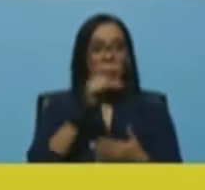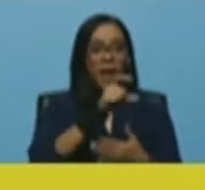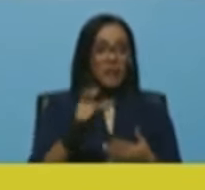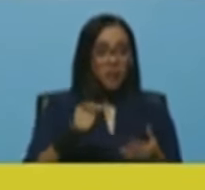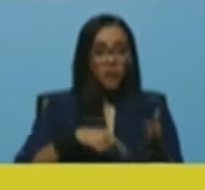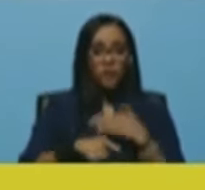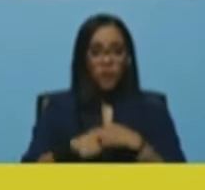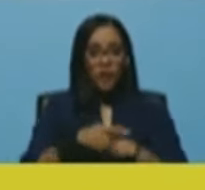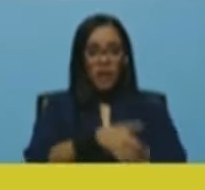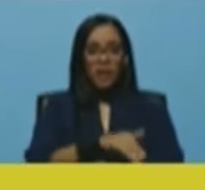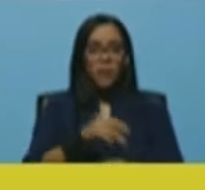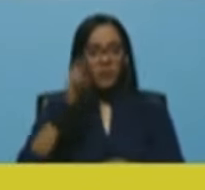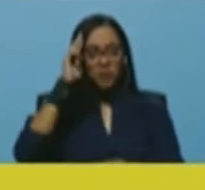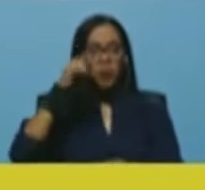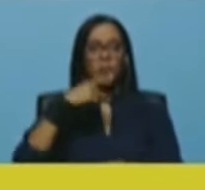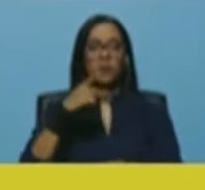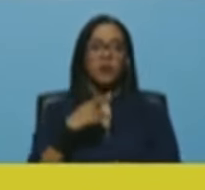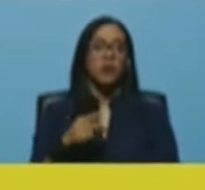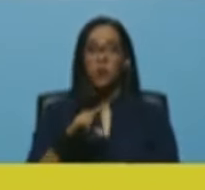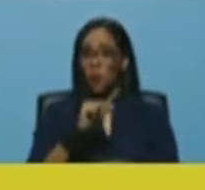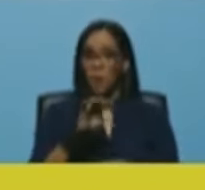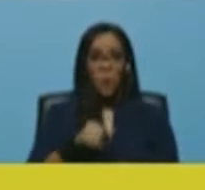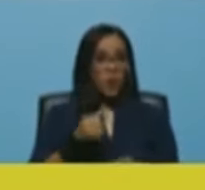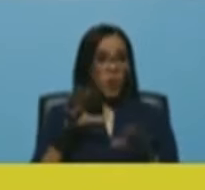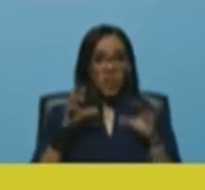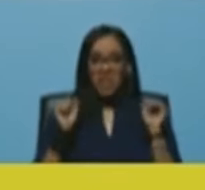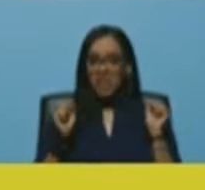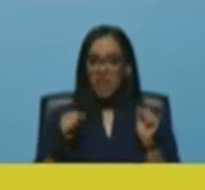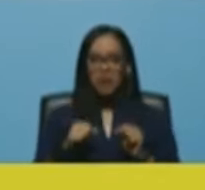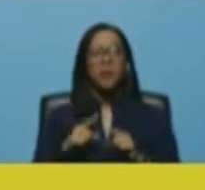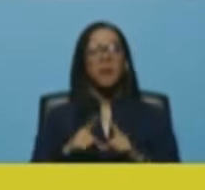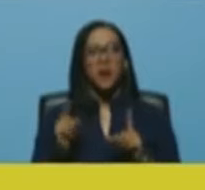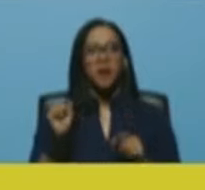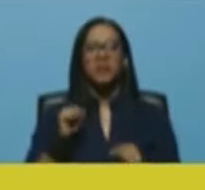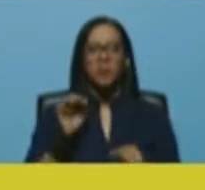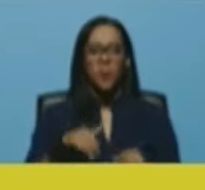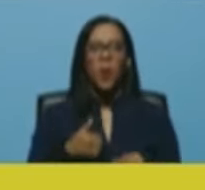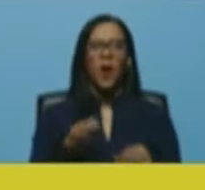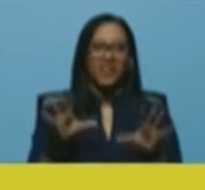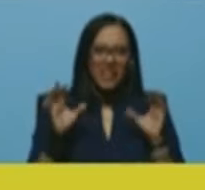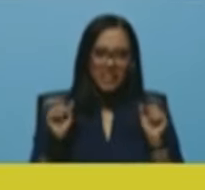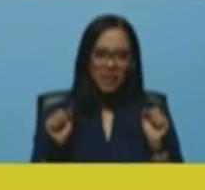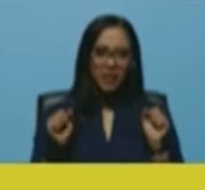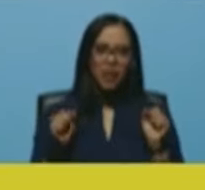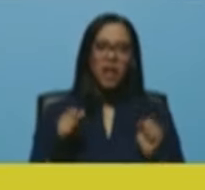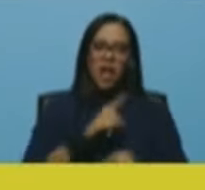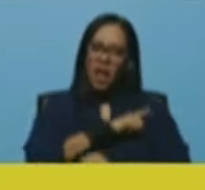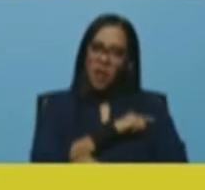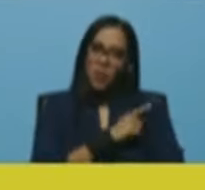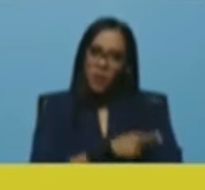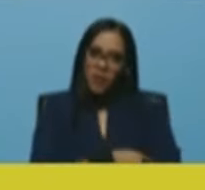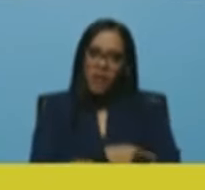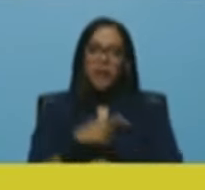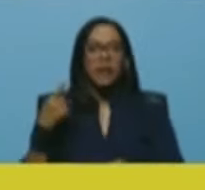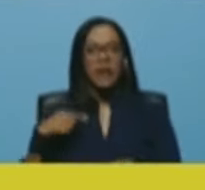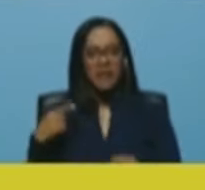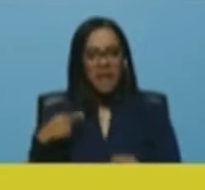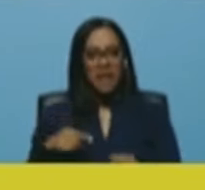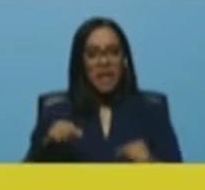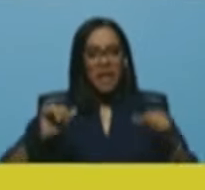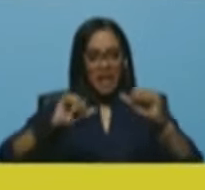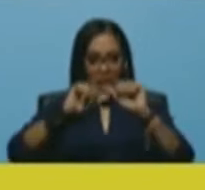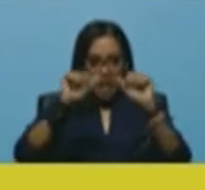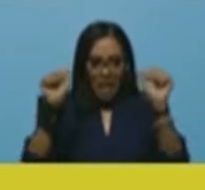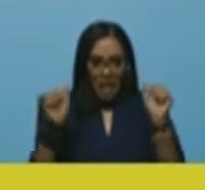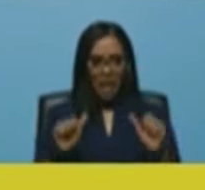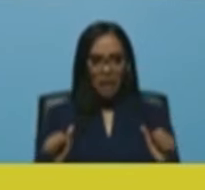Coromoto didn't hurt anybody, didn't hurt these people that came out to the, took the streets for political reasons. I didn't understand this. But what I